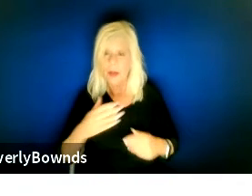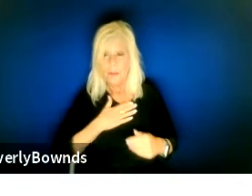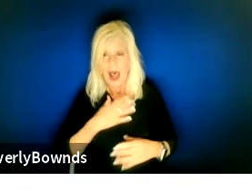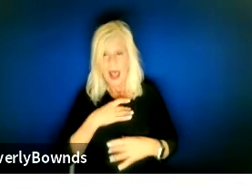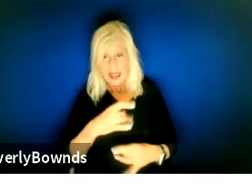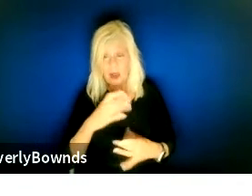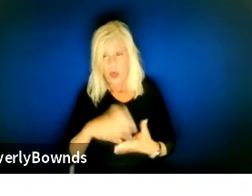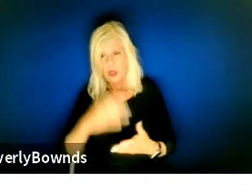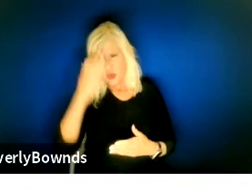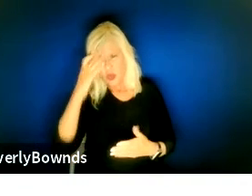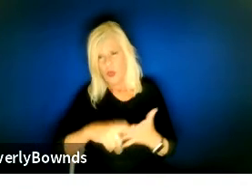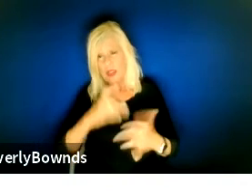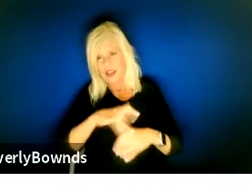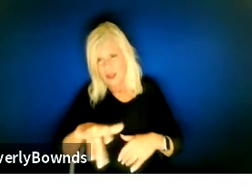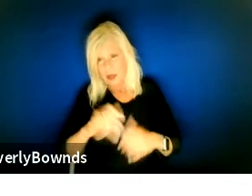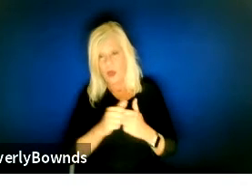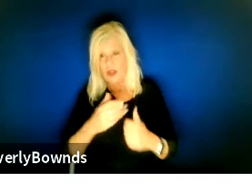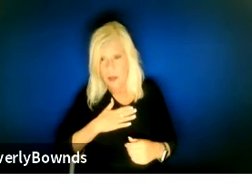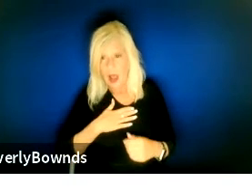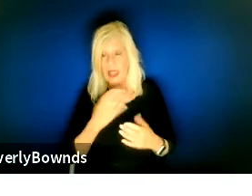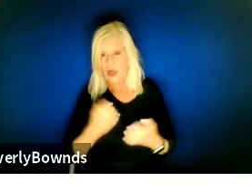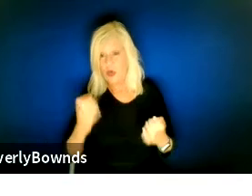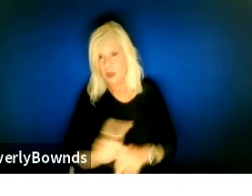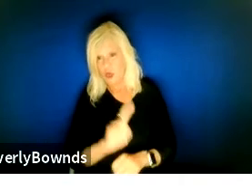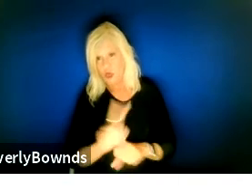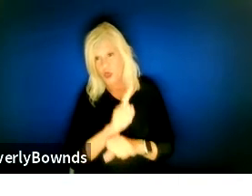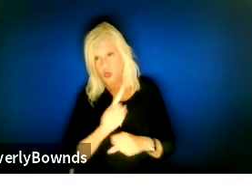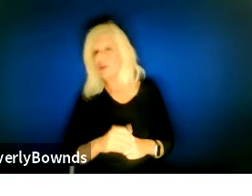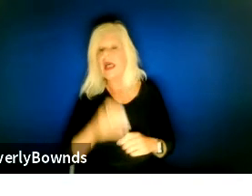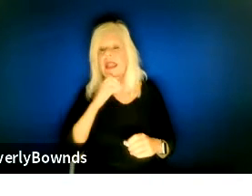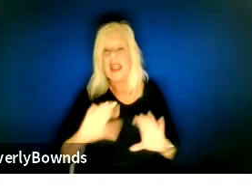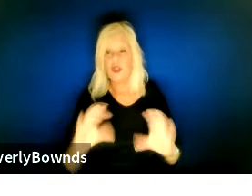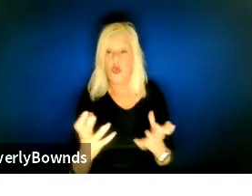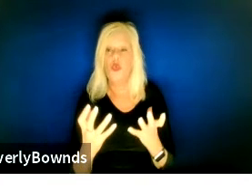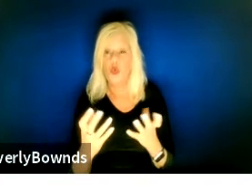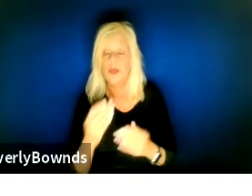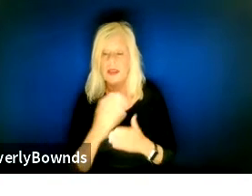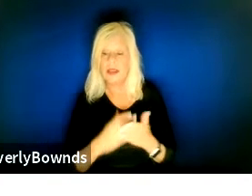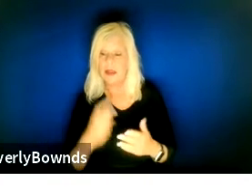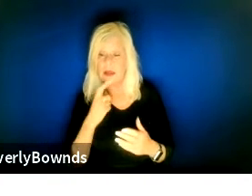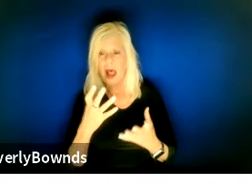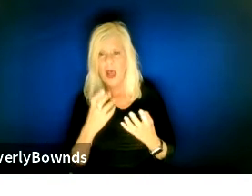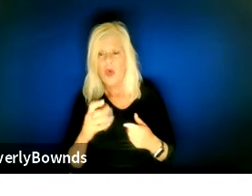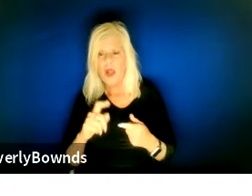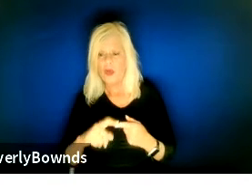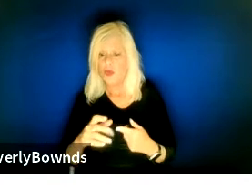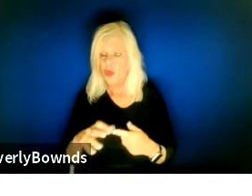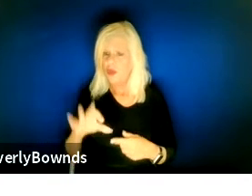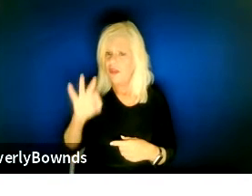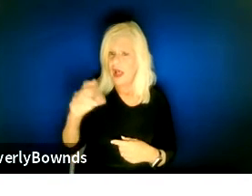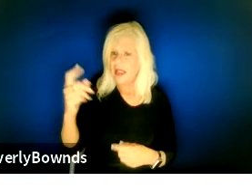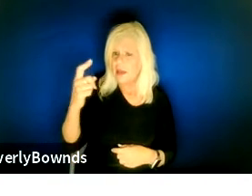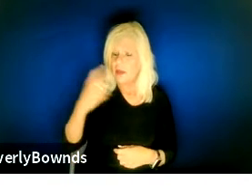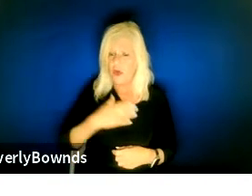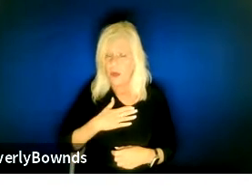out like what is available within the zip code. And of course, for age group, some people like they were specific about like, I want to find something for my